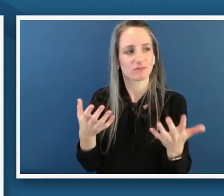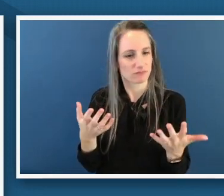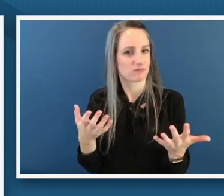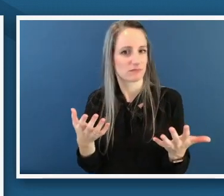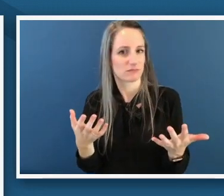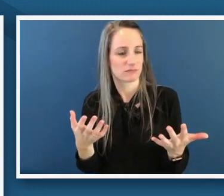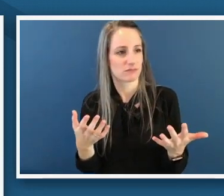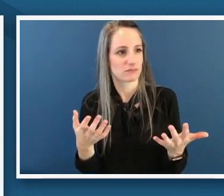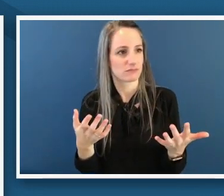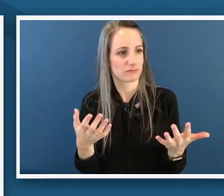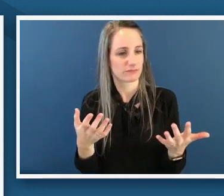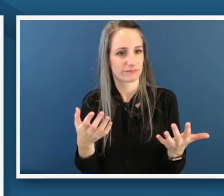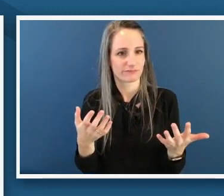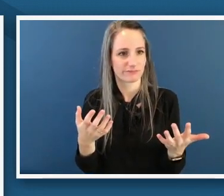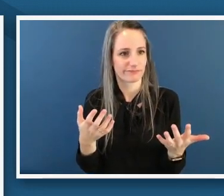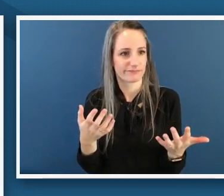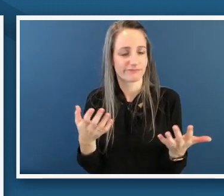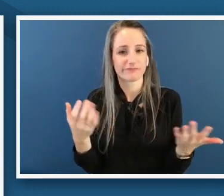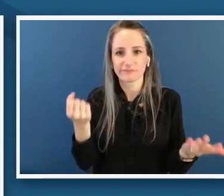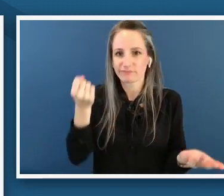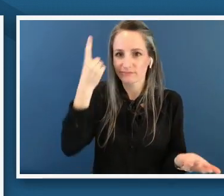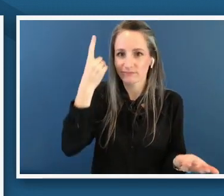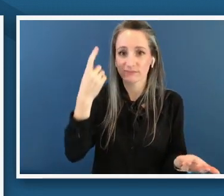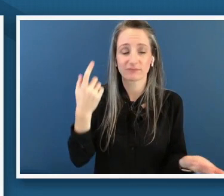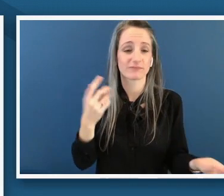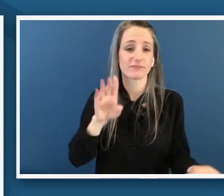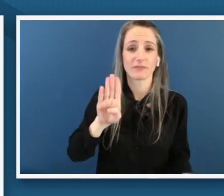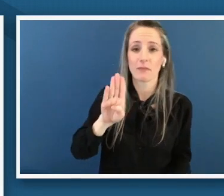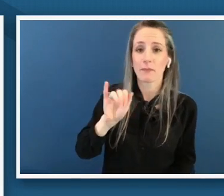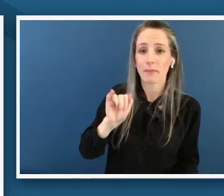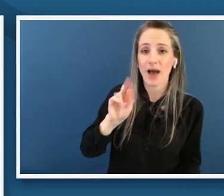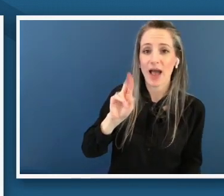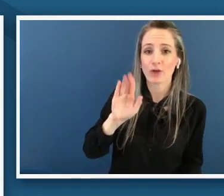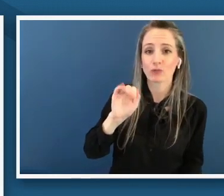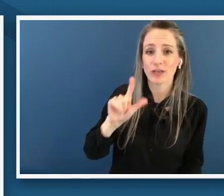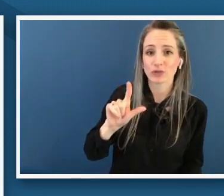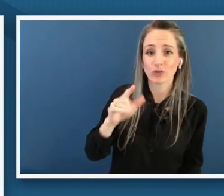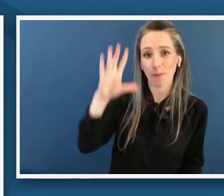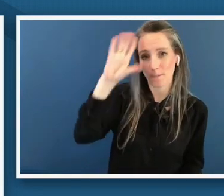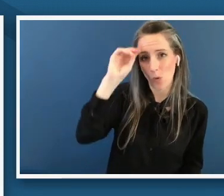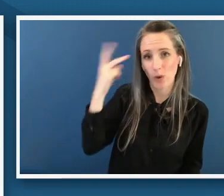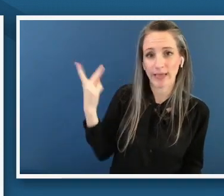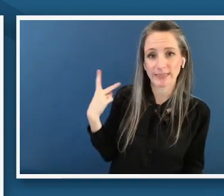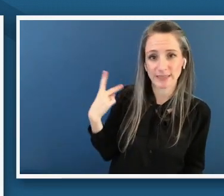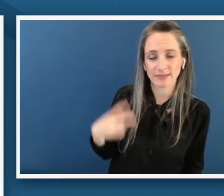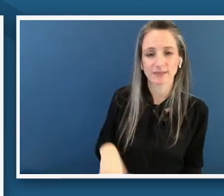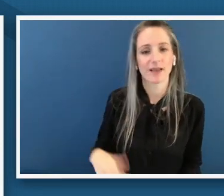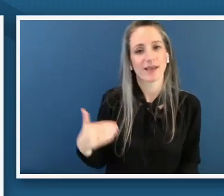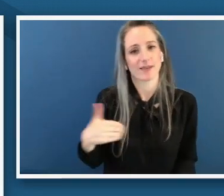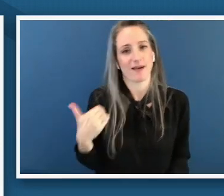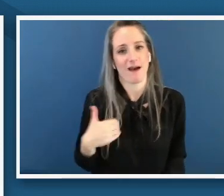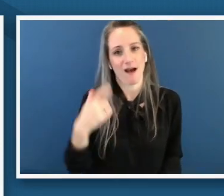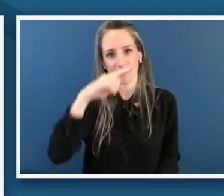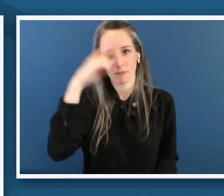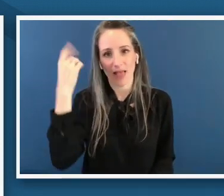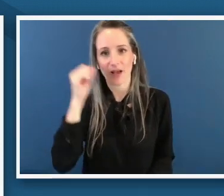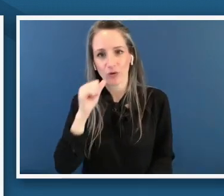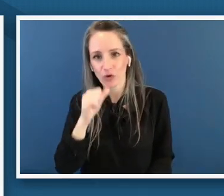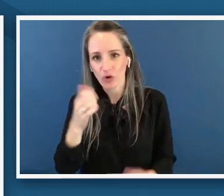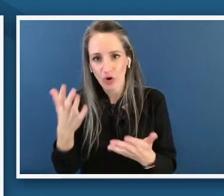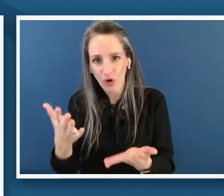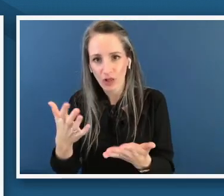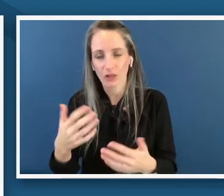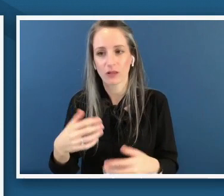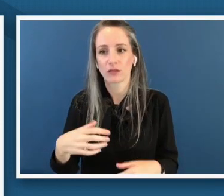a couple of biracial boys and a young Black girl who experienced being